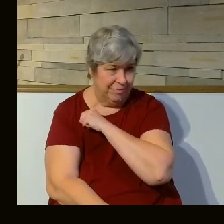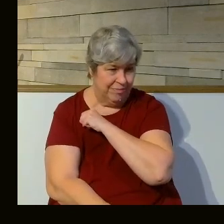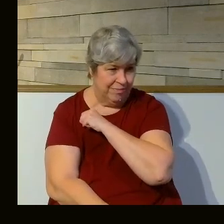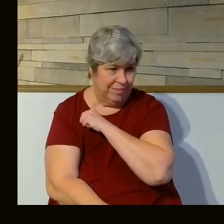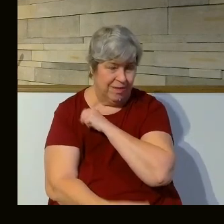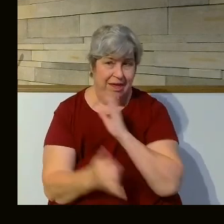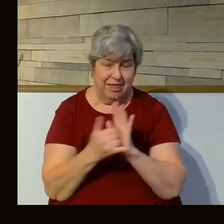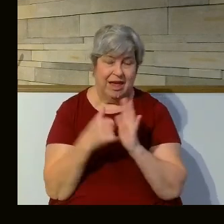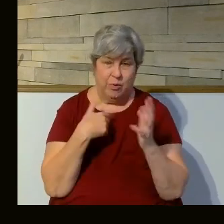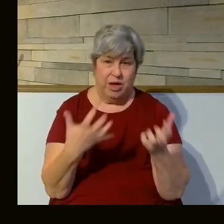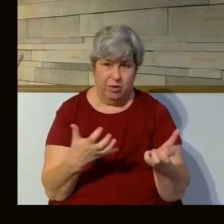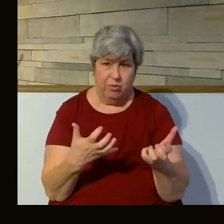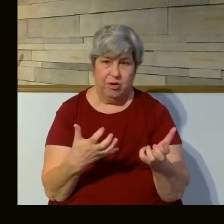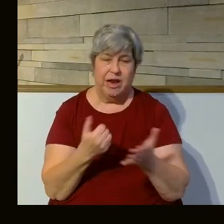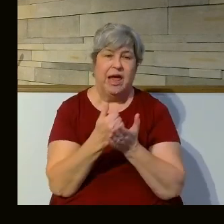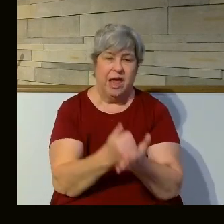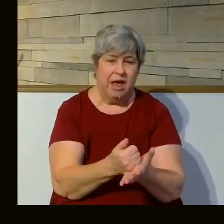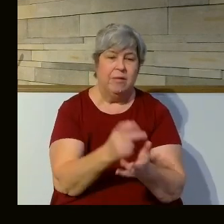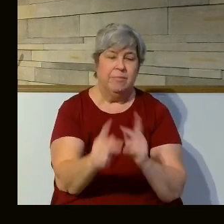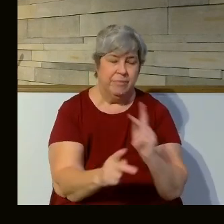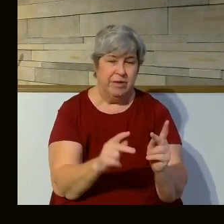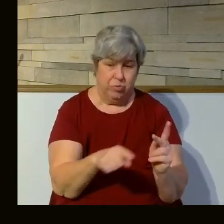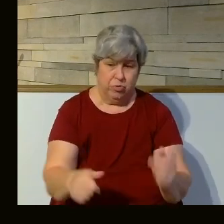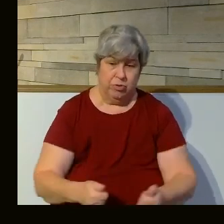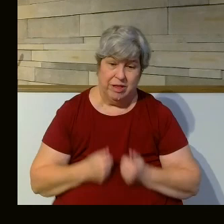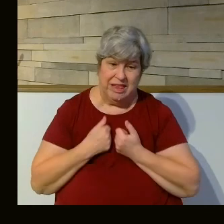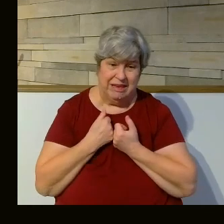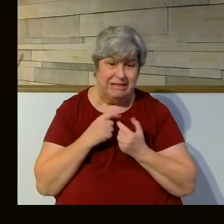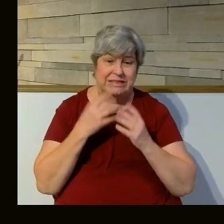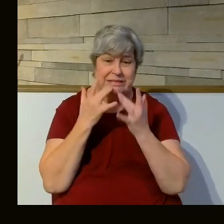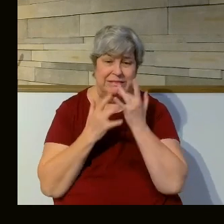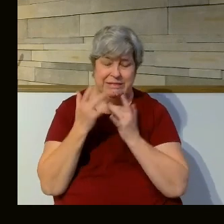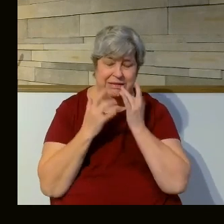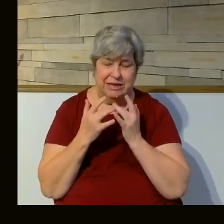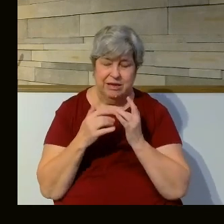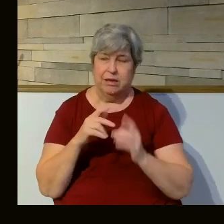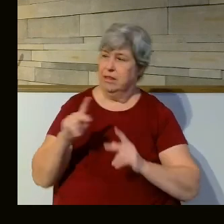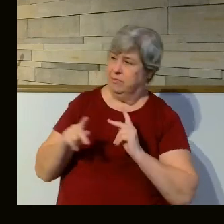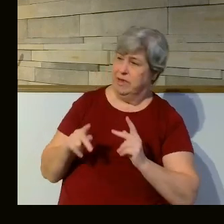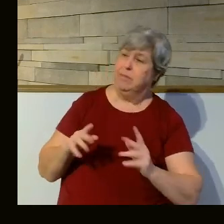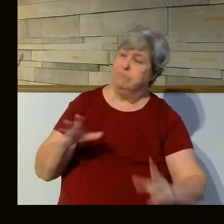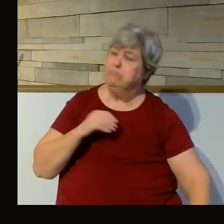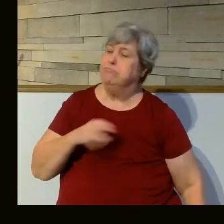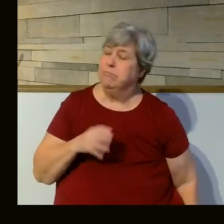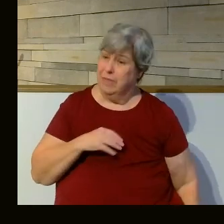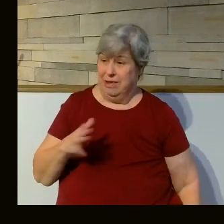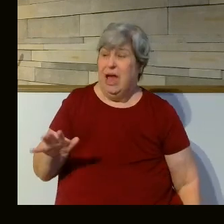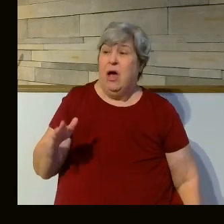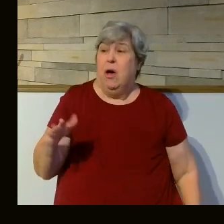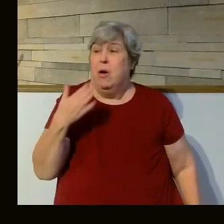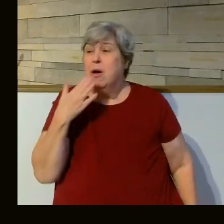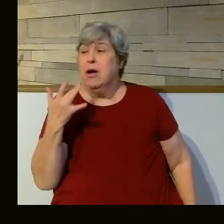to the point that we want to make a difference in people's lives who are living in poverty. Those who are tolerant, well, good luck